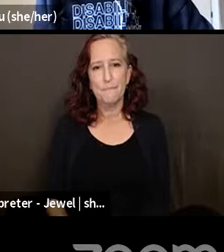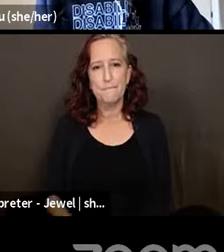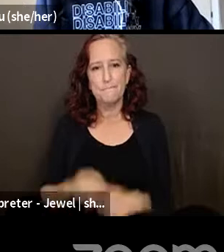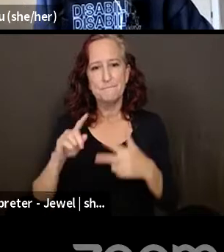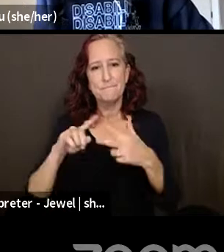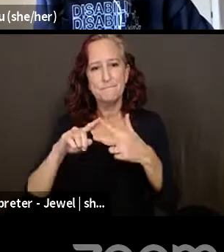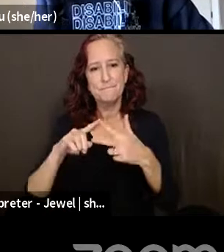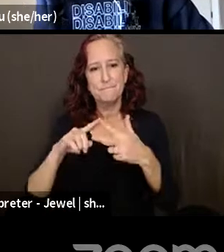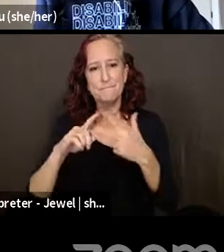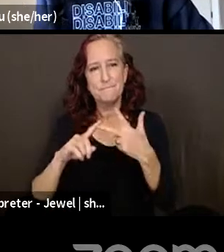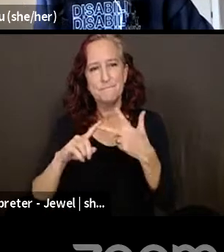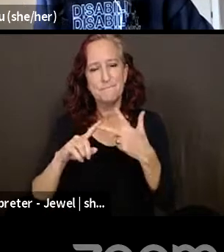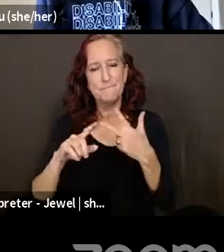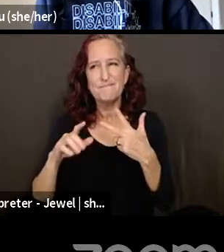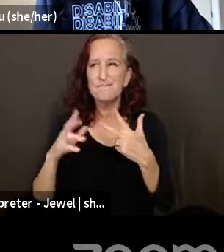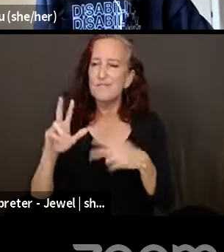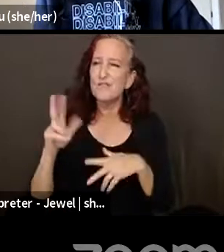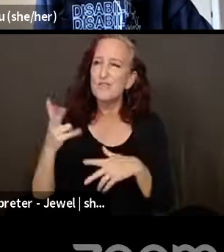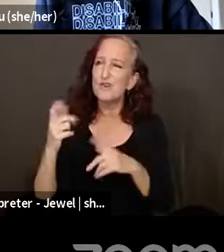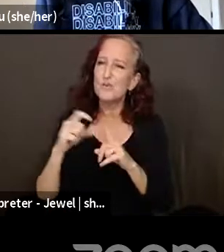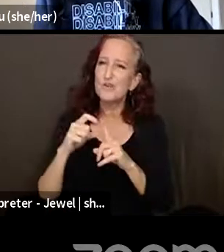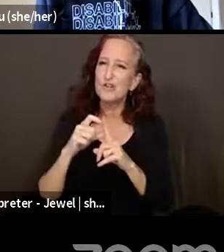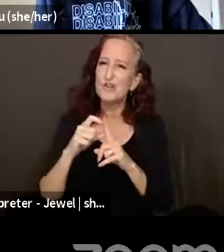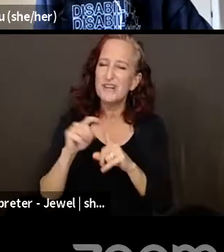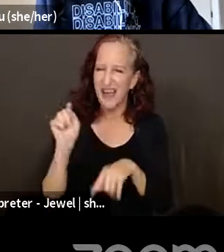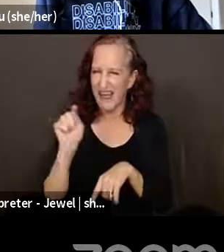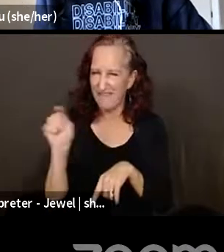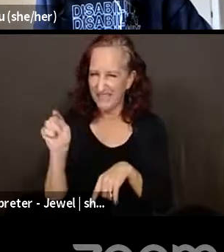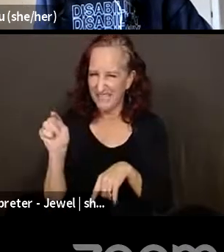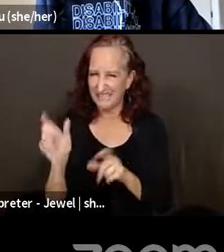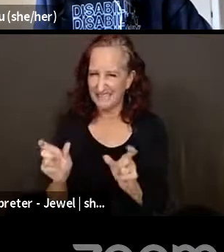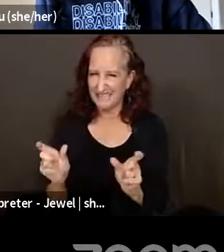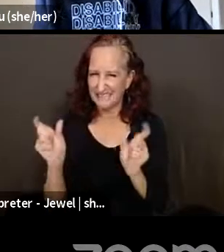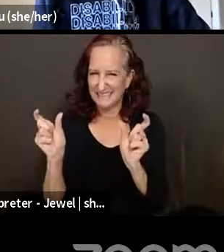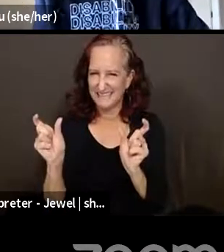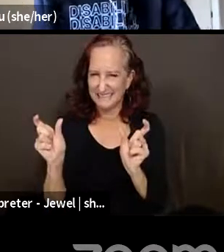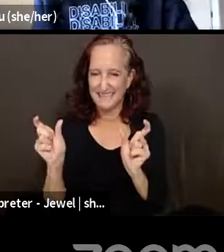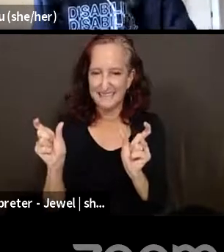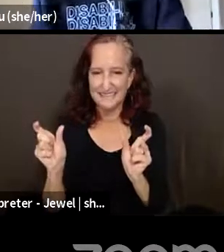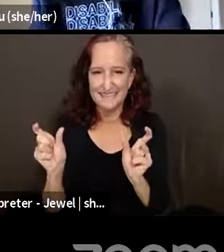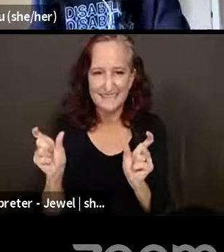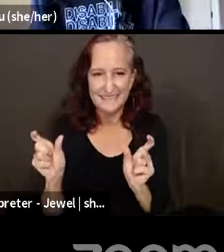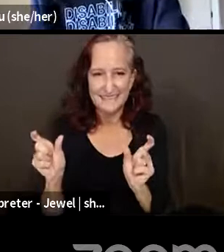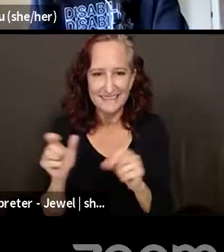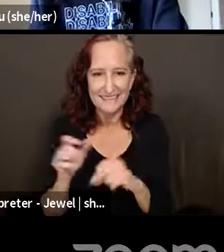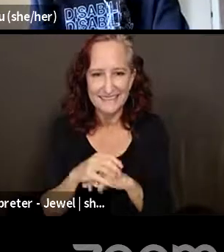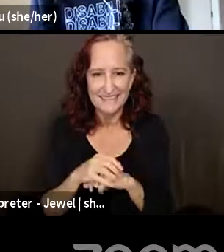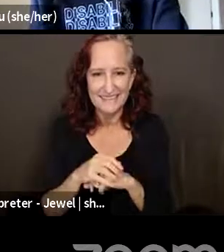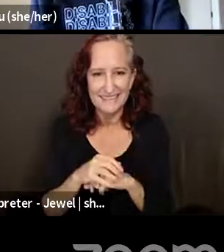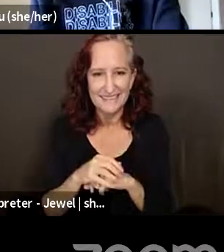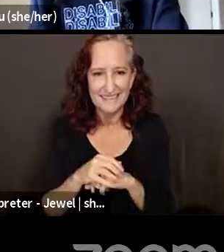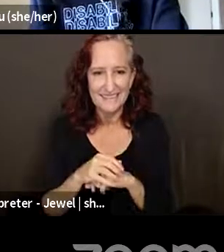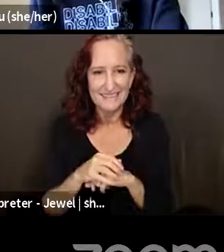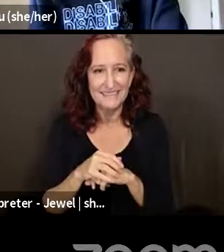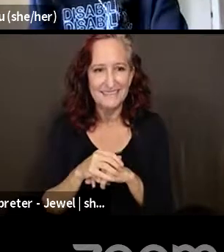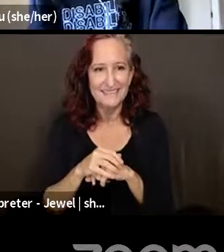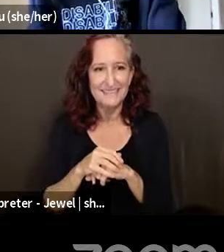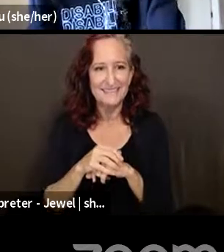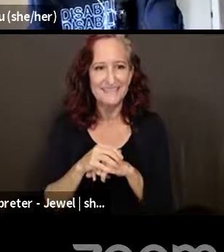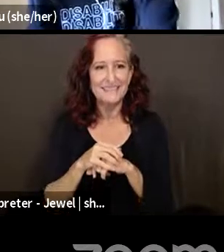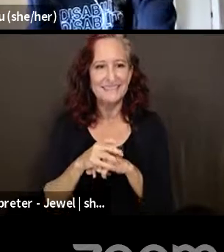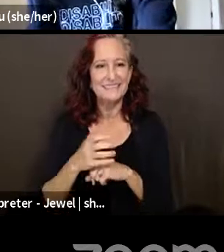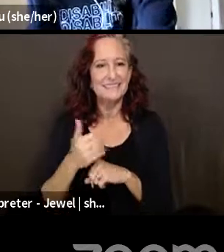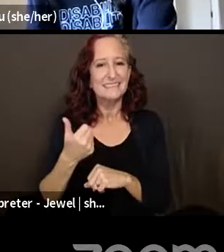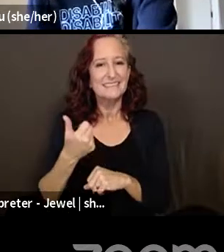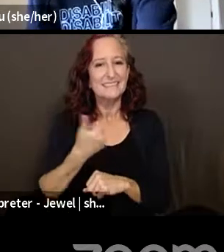I'll say the other word, it's a hyphen, but it sounds like 2 words: self-awareness. You know, so and I think that's my big words,